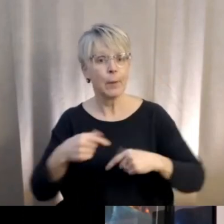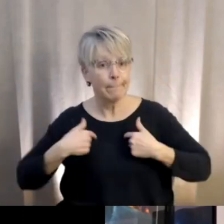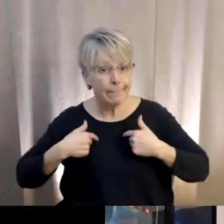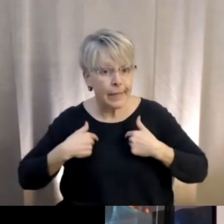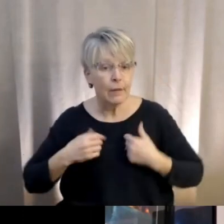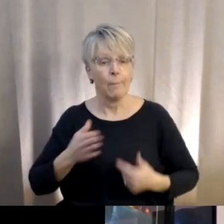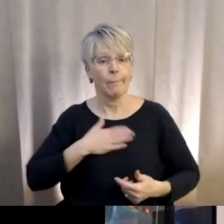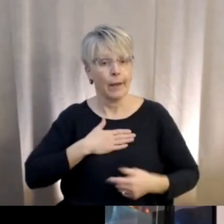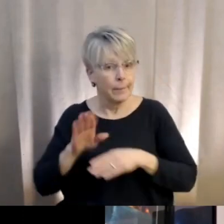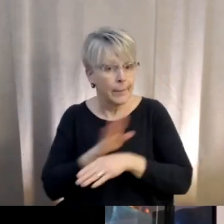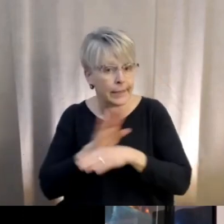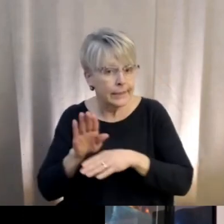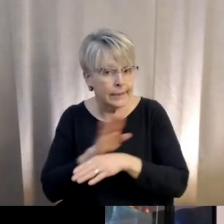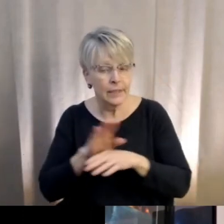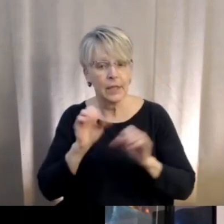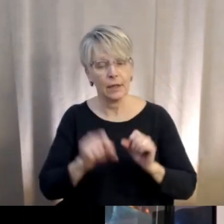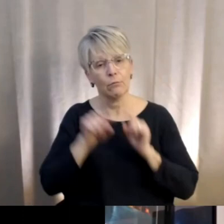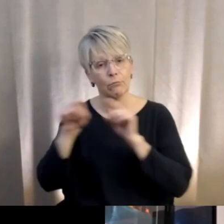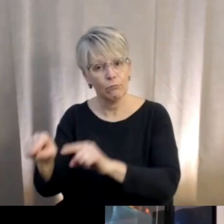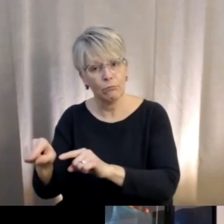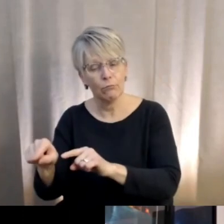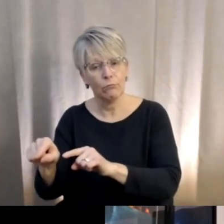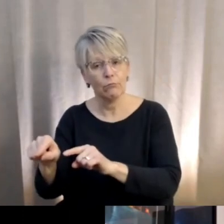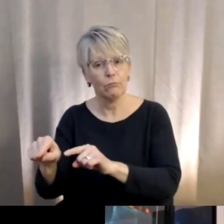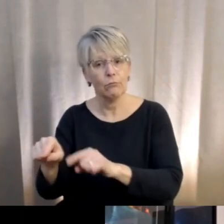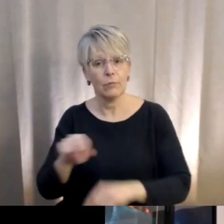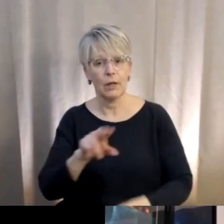my business, you're free to visit